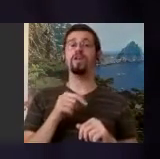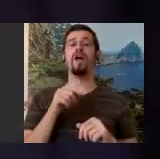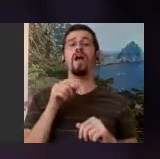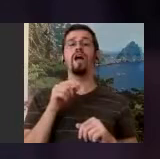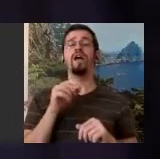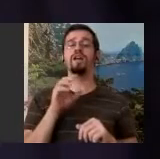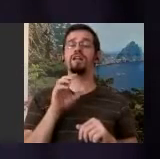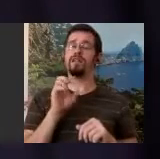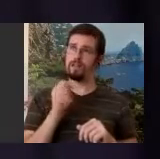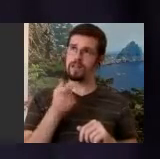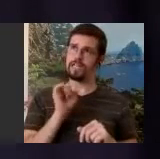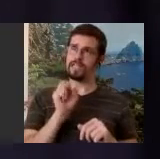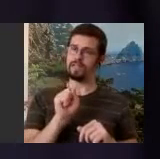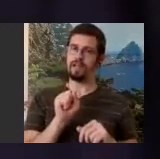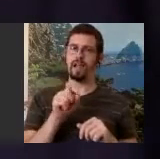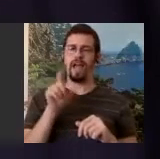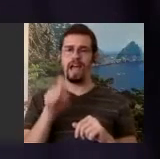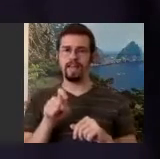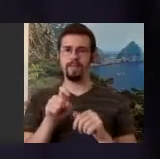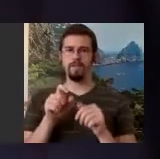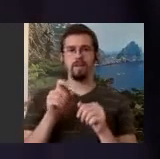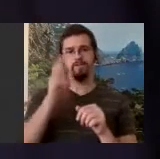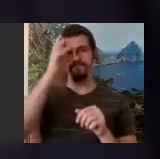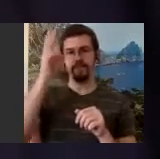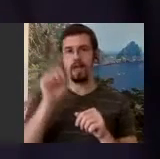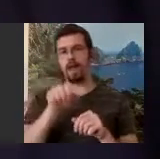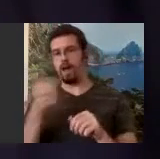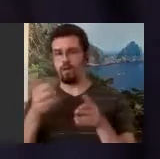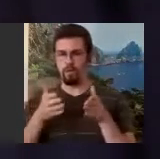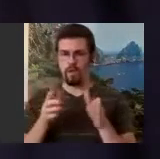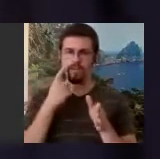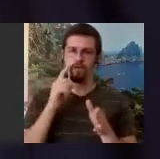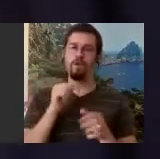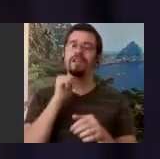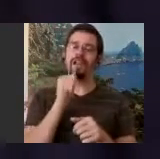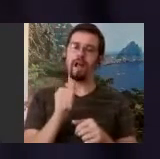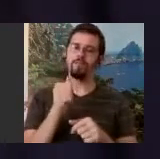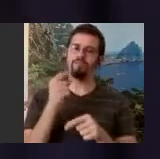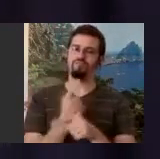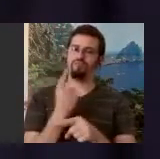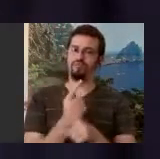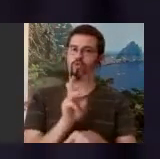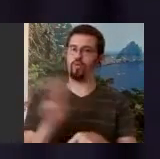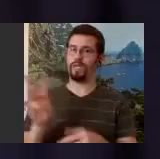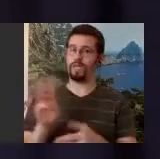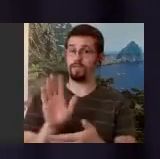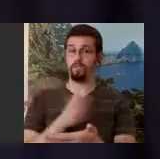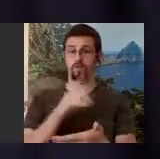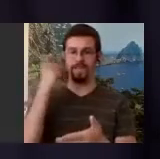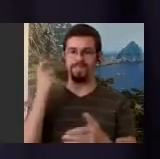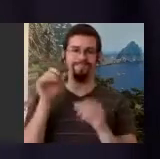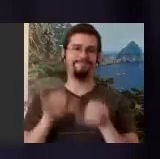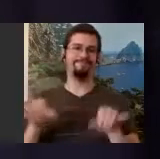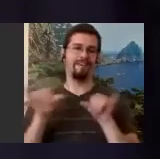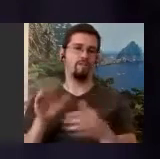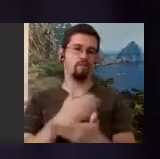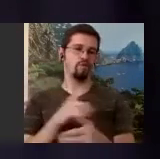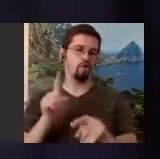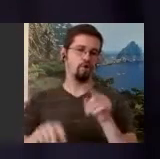unprecedented and non-Western music practices that standard notation couldn't adequately describe. So, for